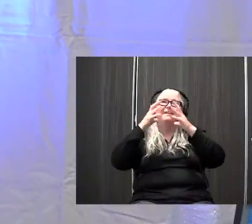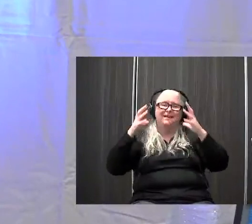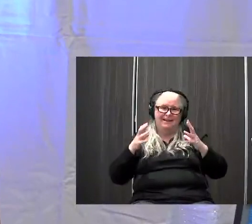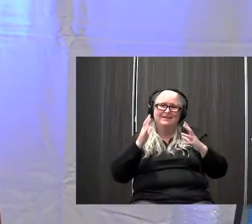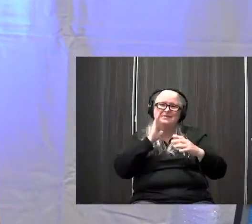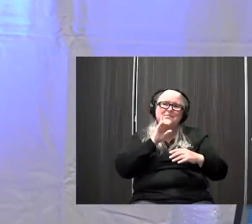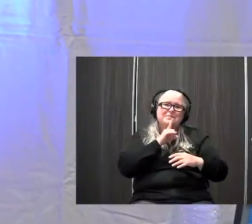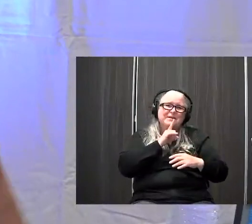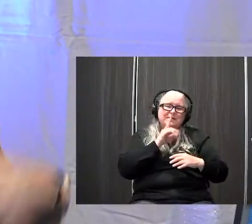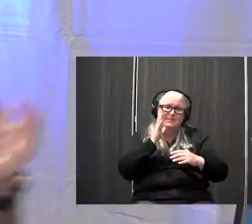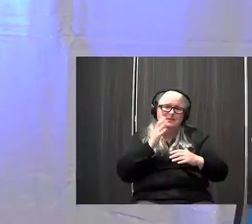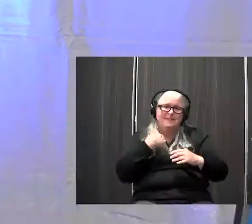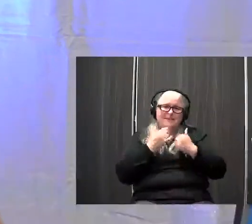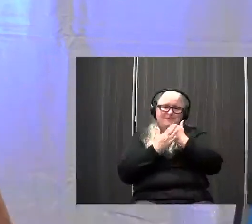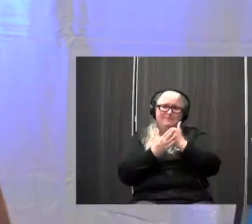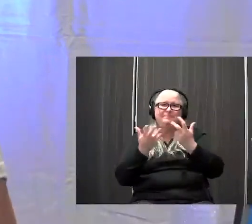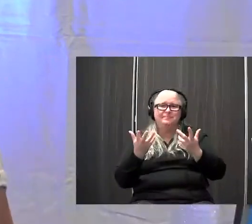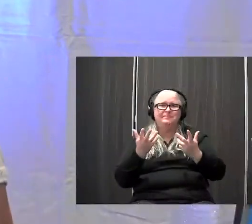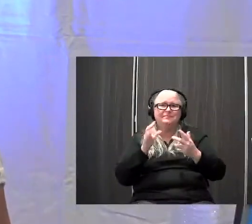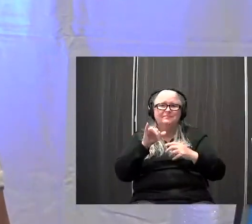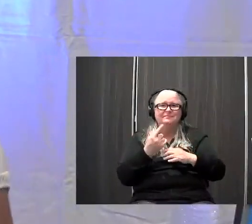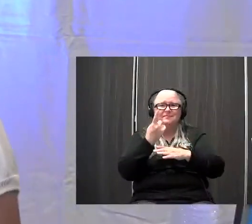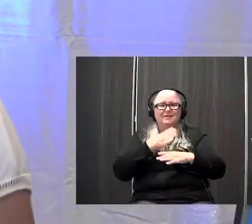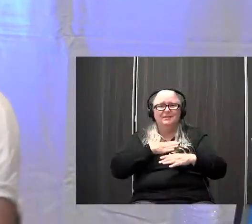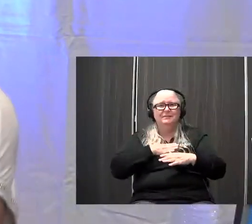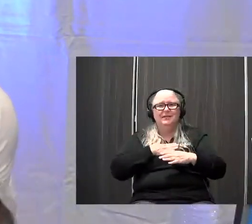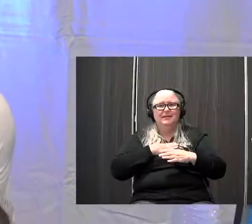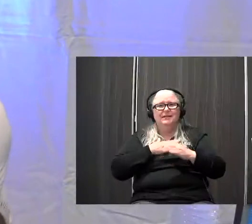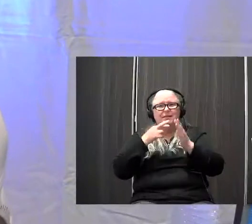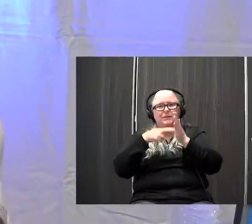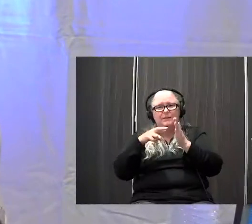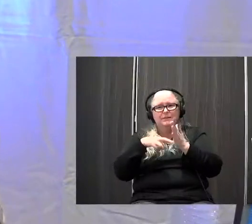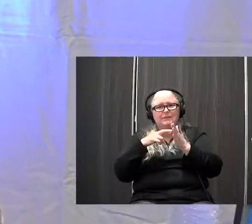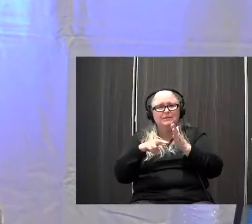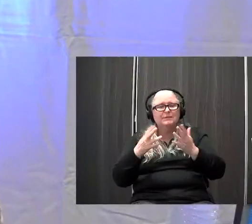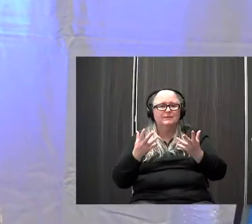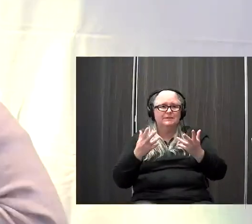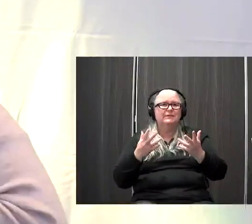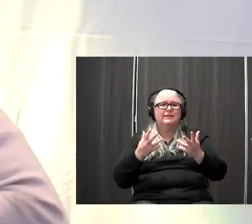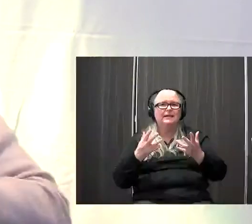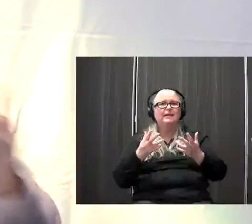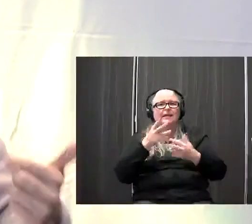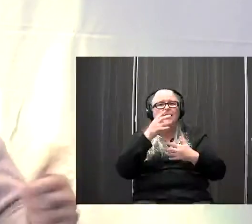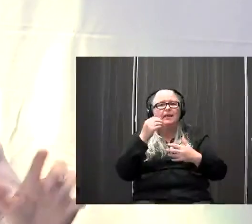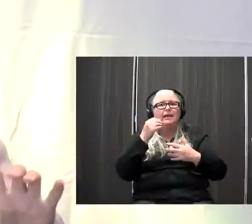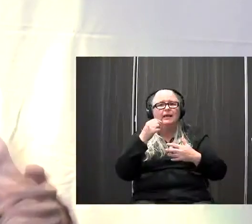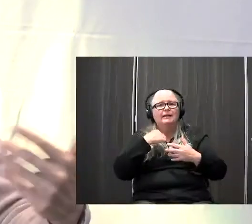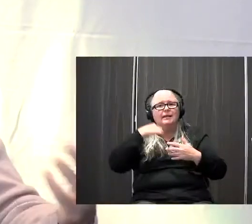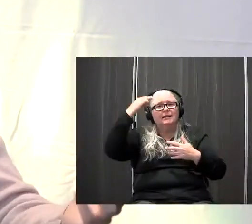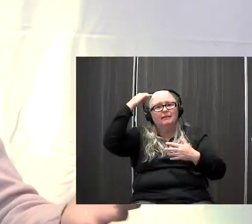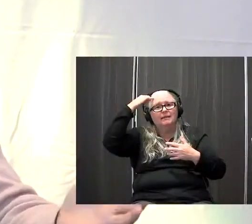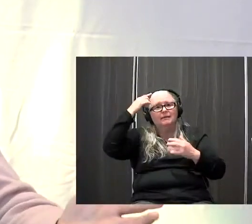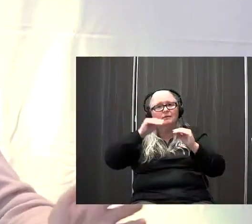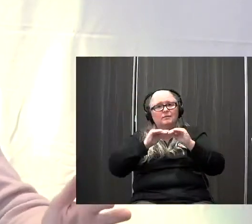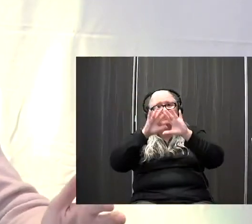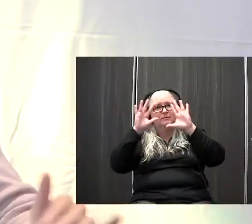really would. Yeah. And that's kind of one of my research interests too that I'm working with the Church Center with. Too. Terrific. And then I think just a clarification on